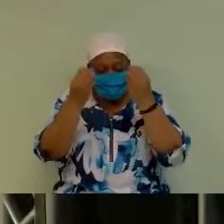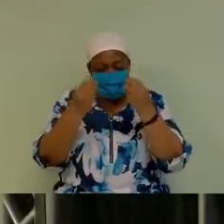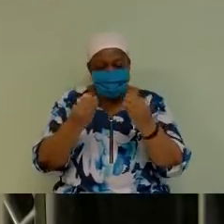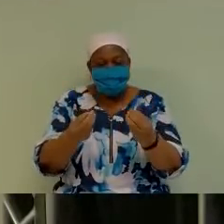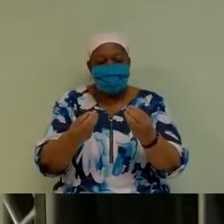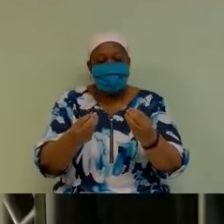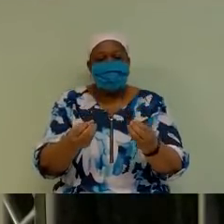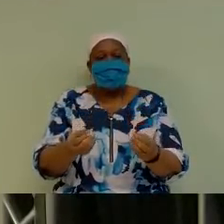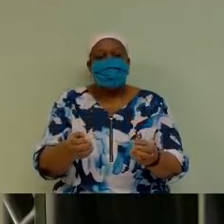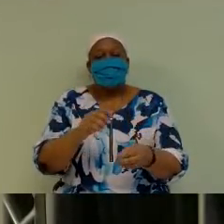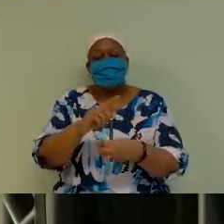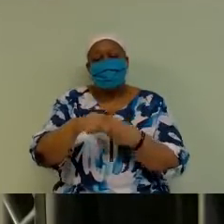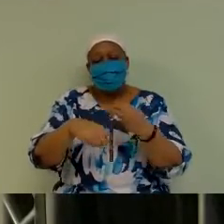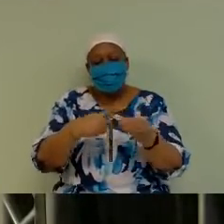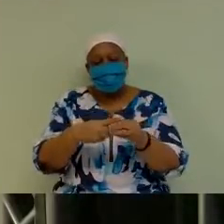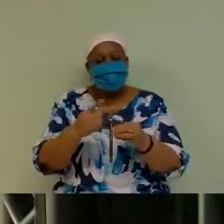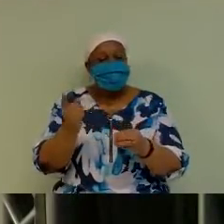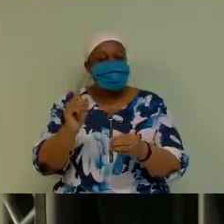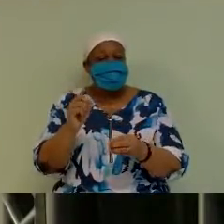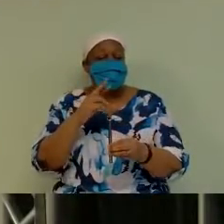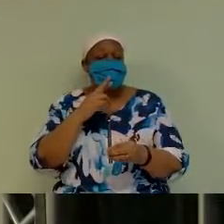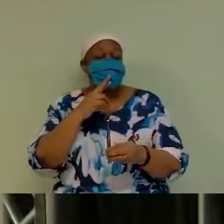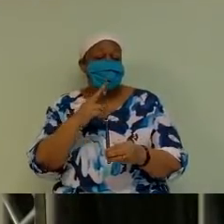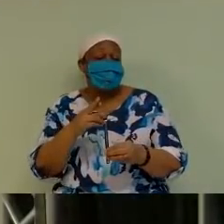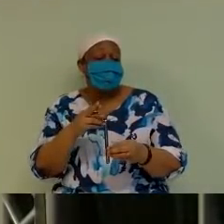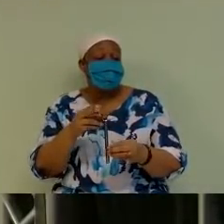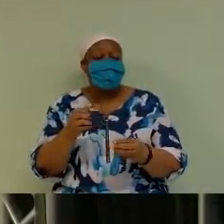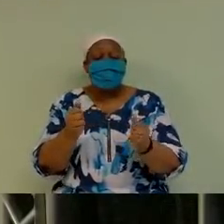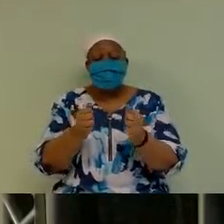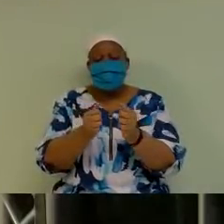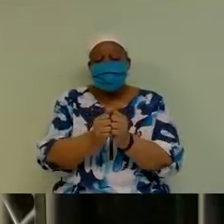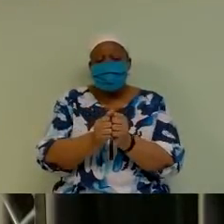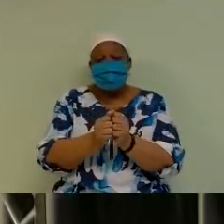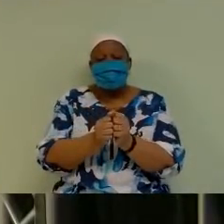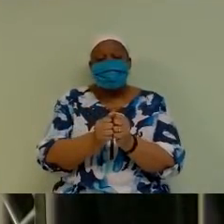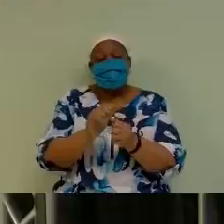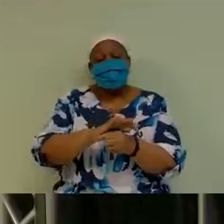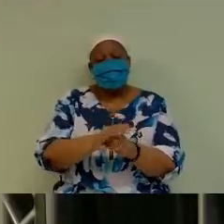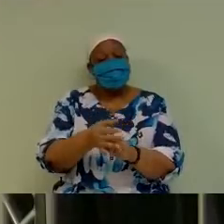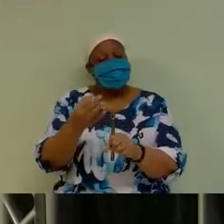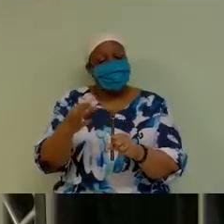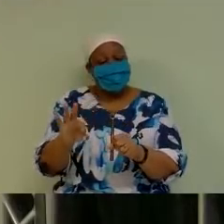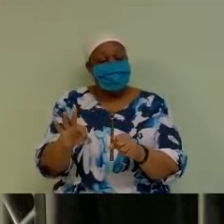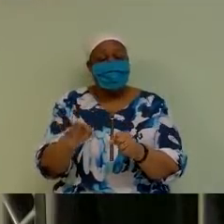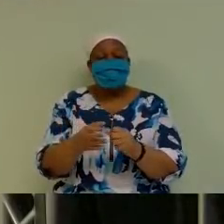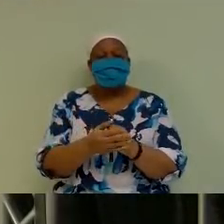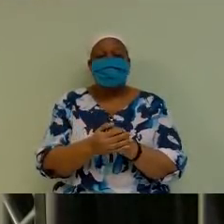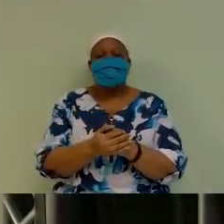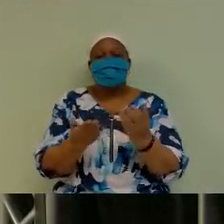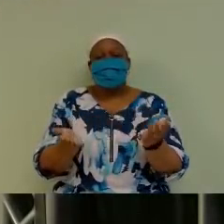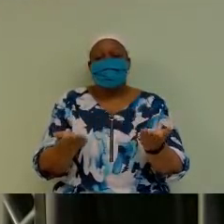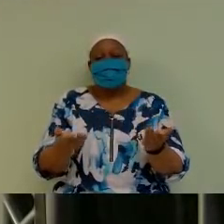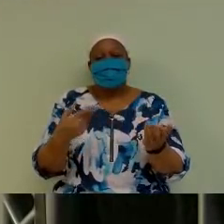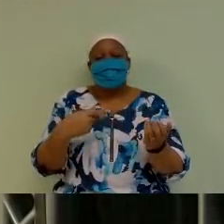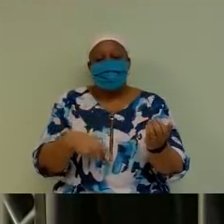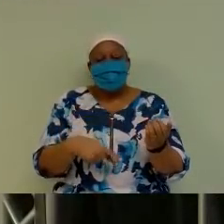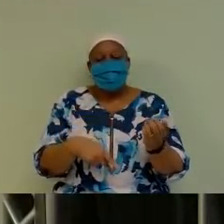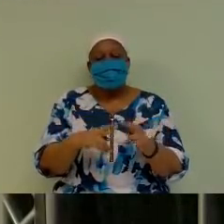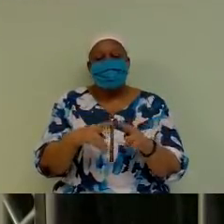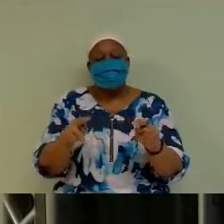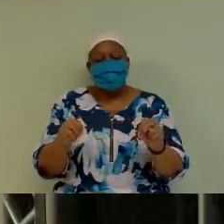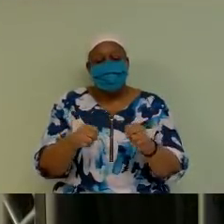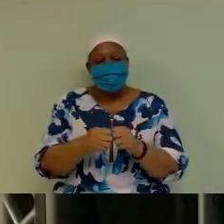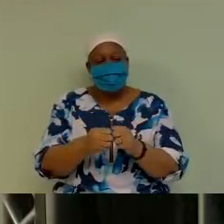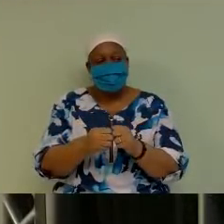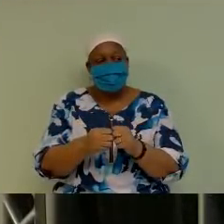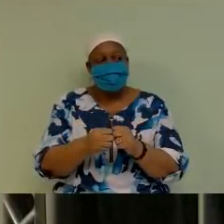with respect to where we are with the COVID-19 pandemic and where